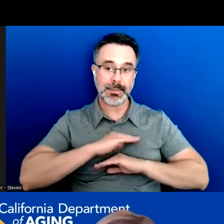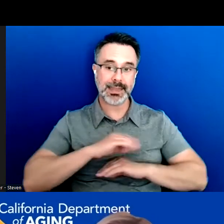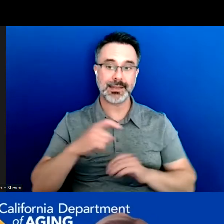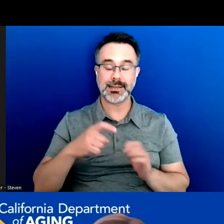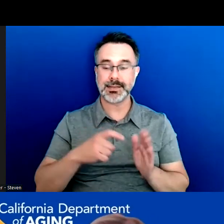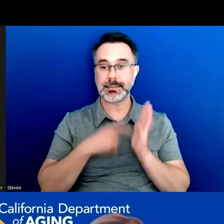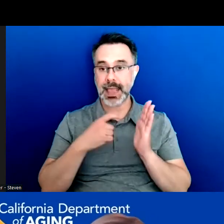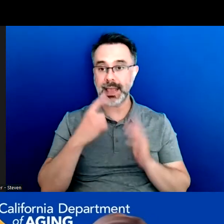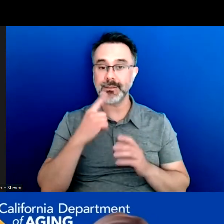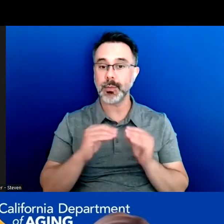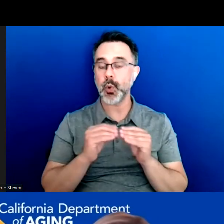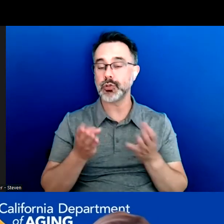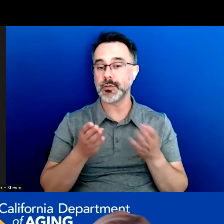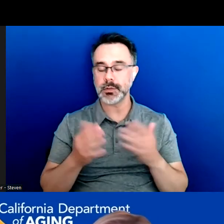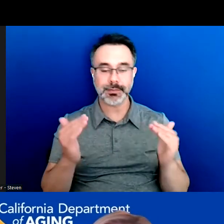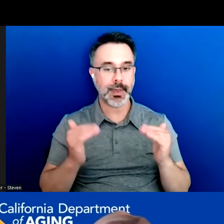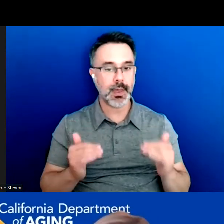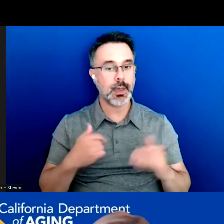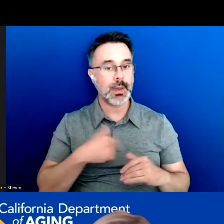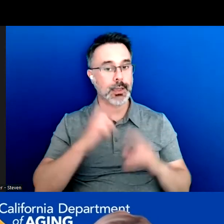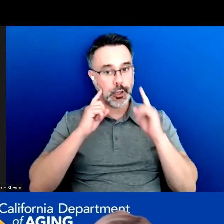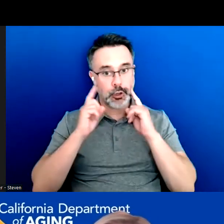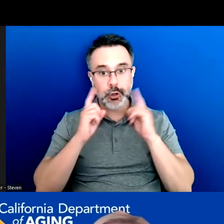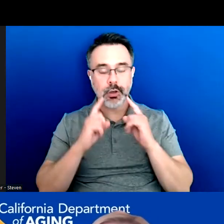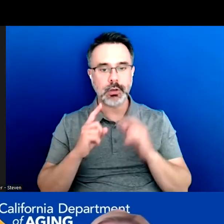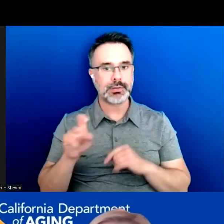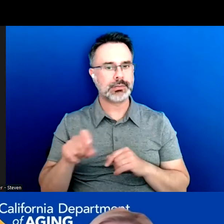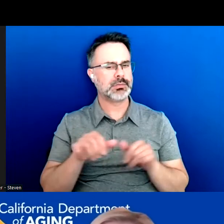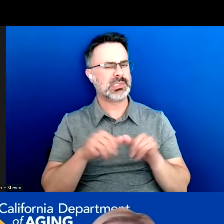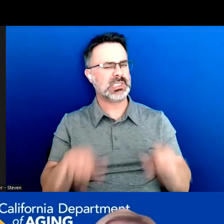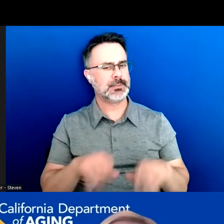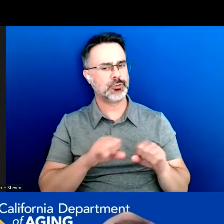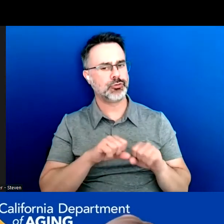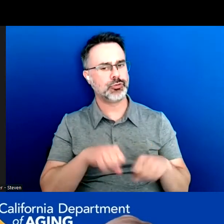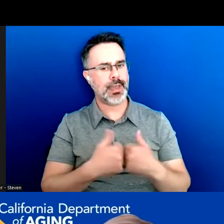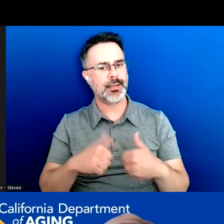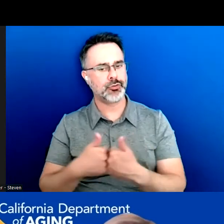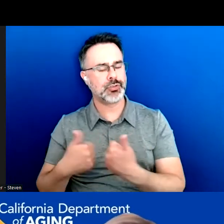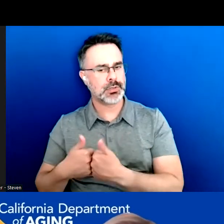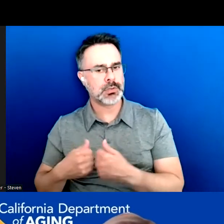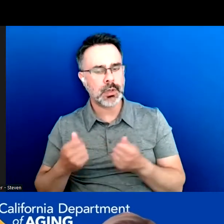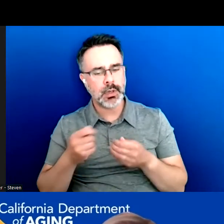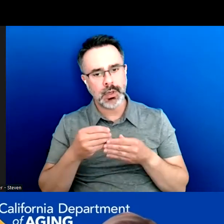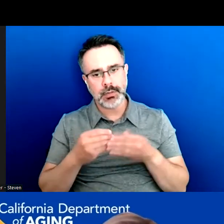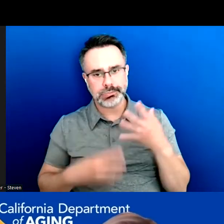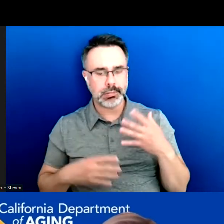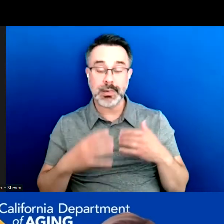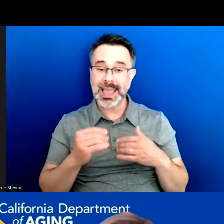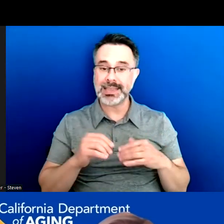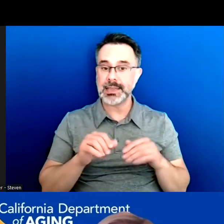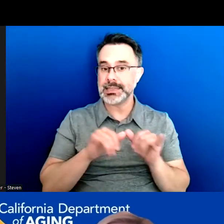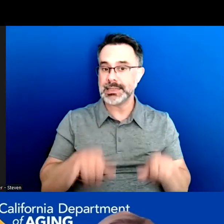services. We heard about system challenges. Absolutely. There are many of them. And also we heard about system